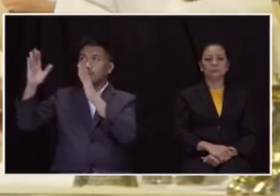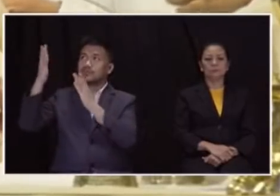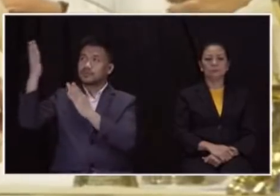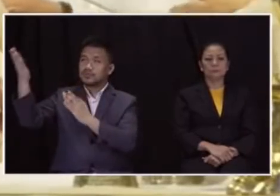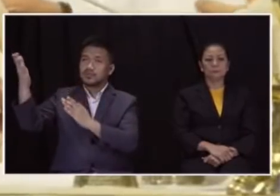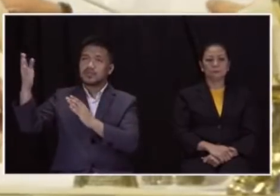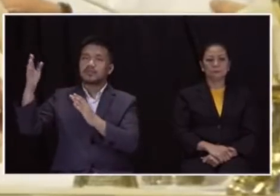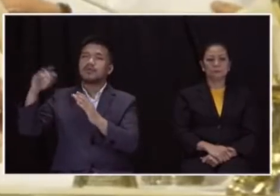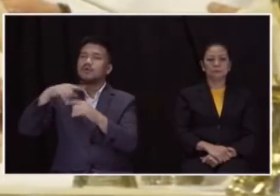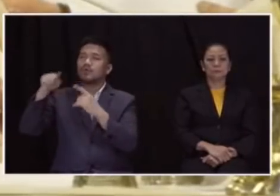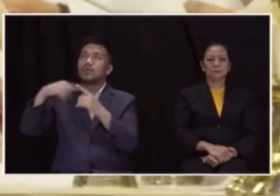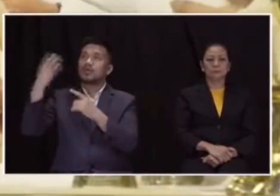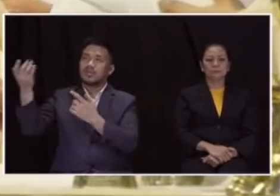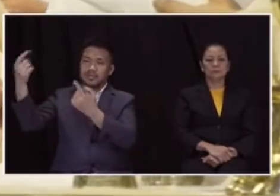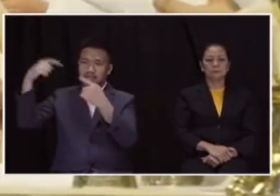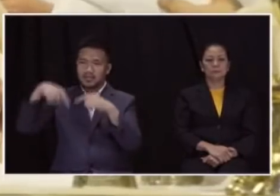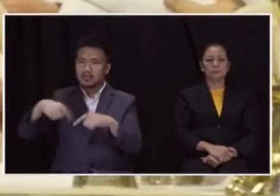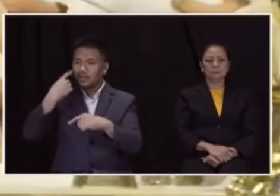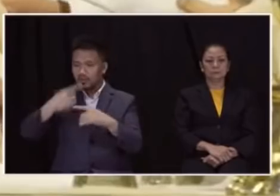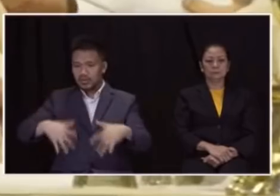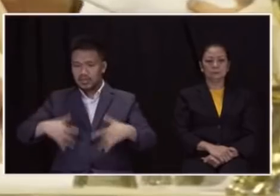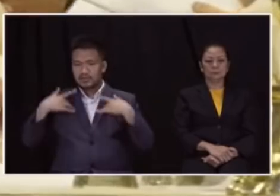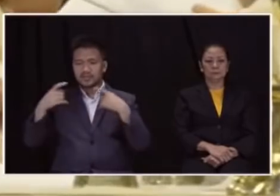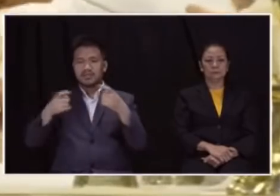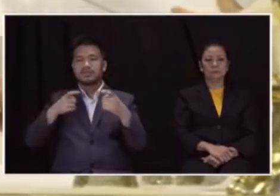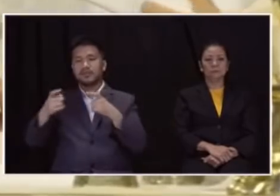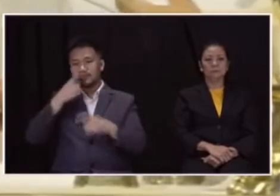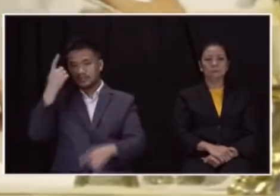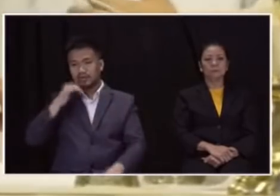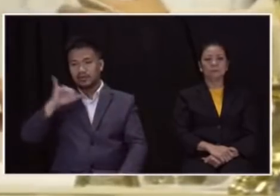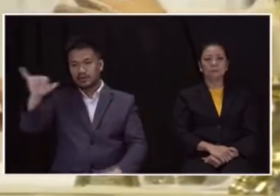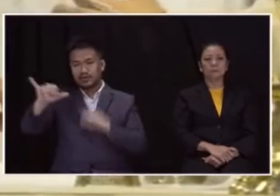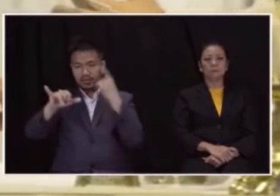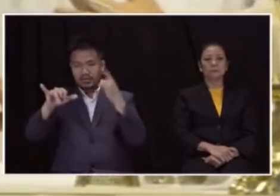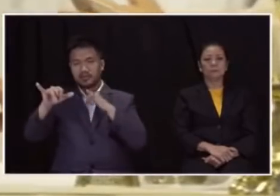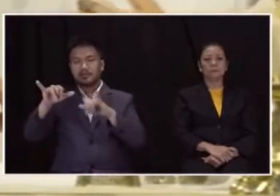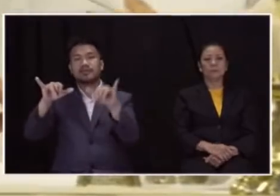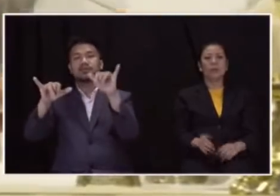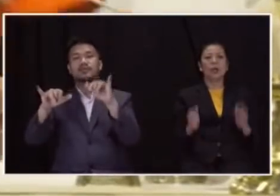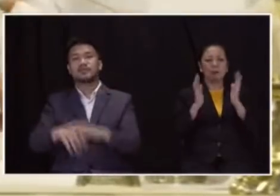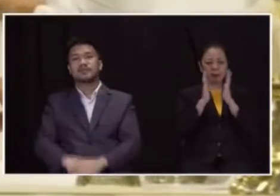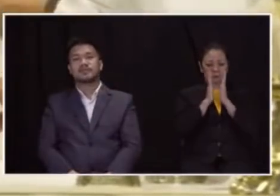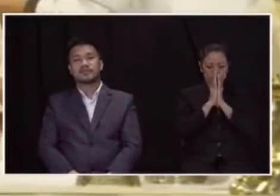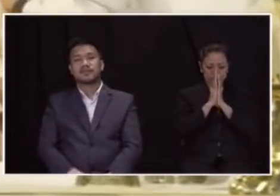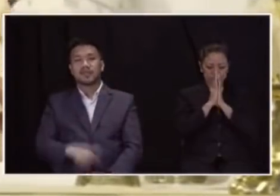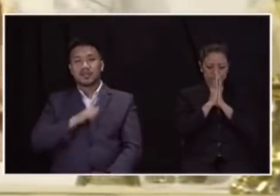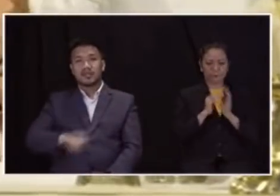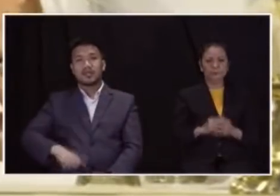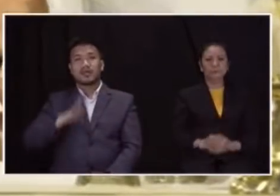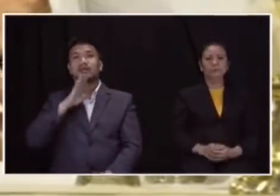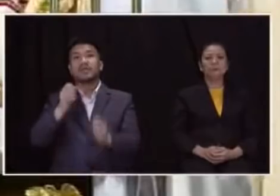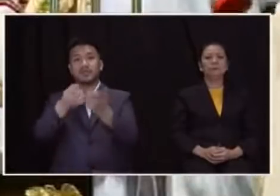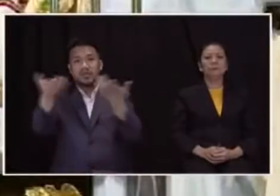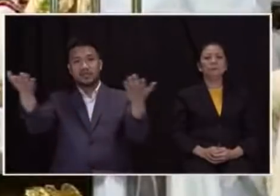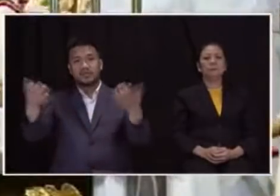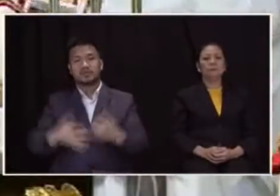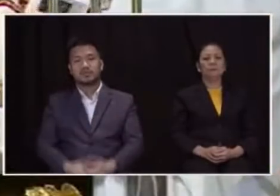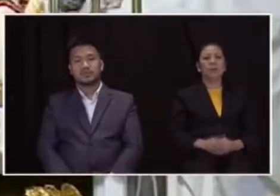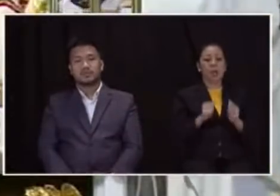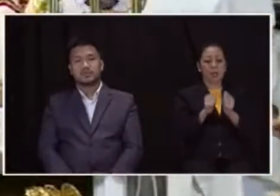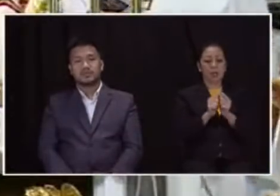pointed him out when he came, who lives and reigns forever and ever. Amen. The Lord be with you.